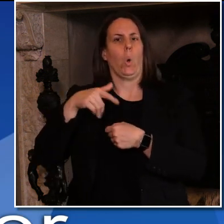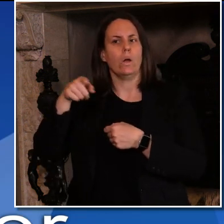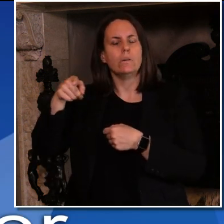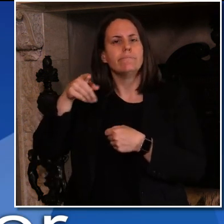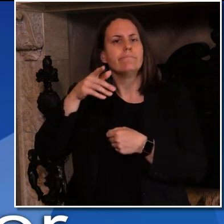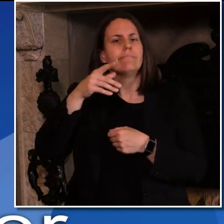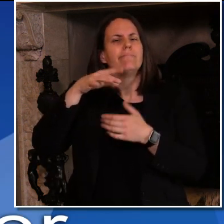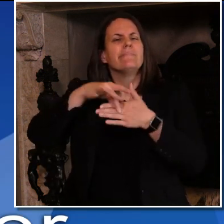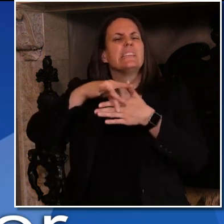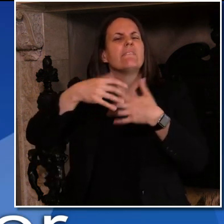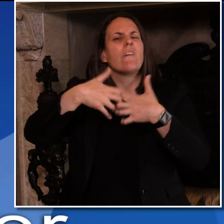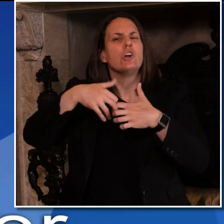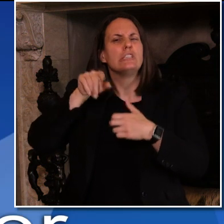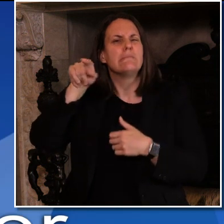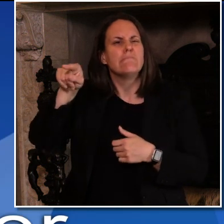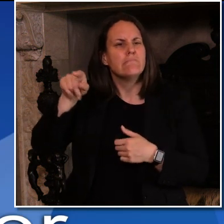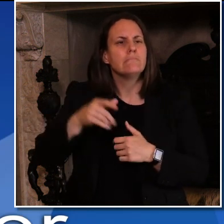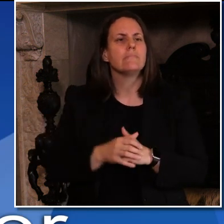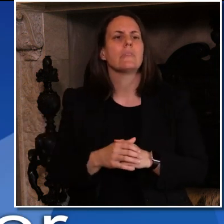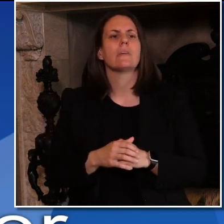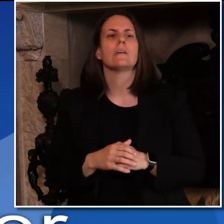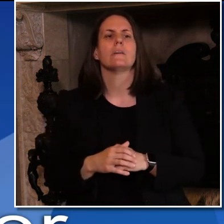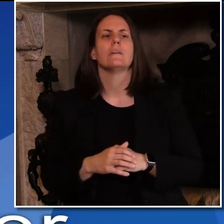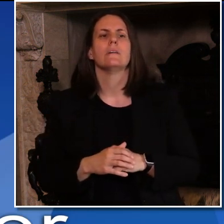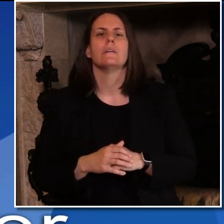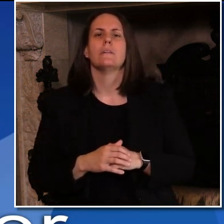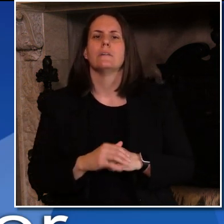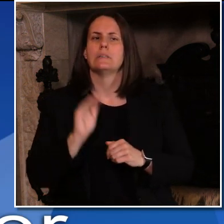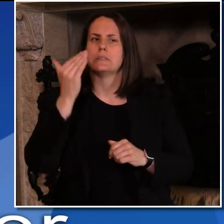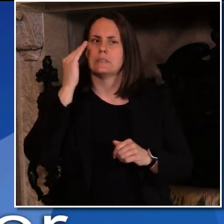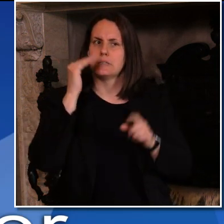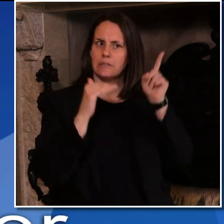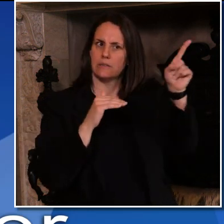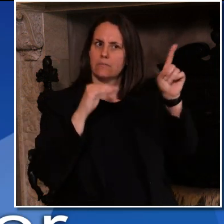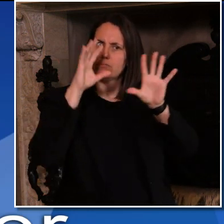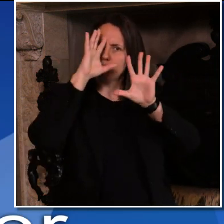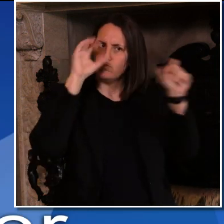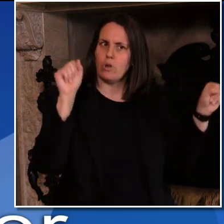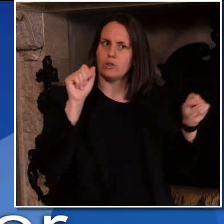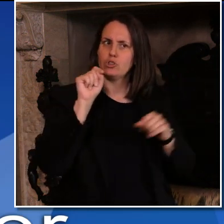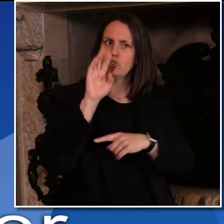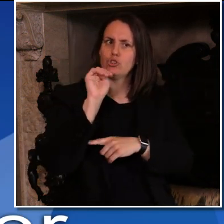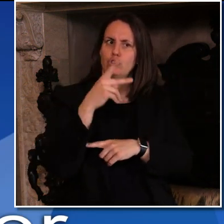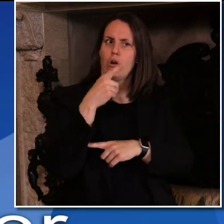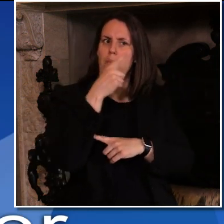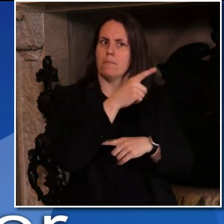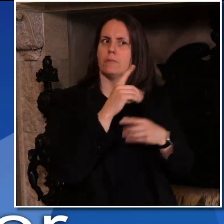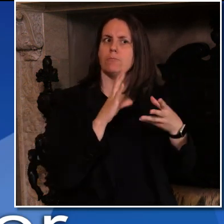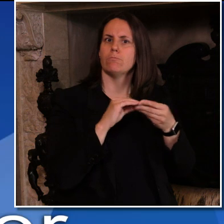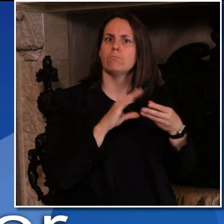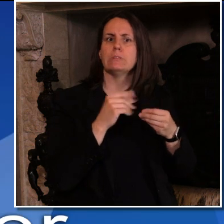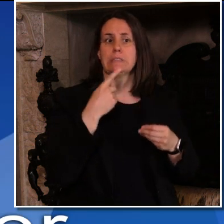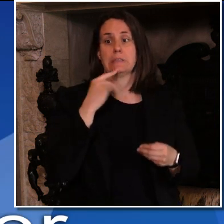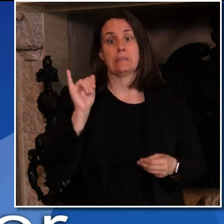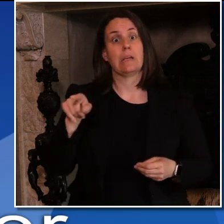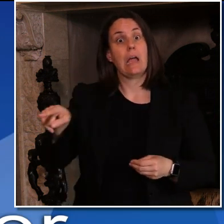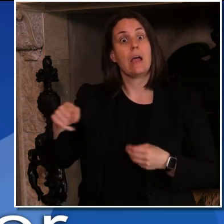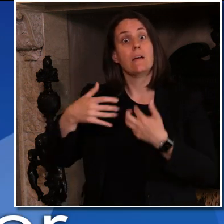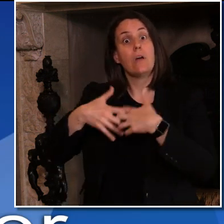And President Trump recently said that those plants are vital to the food supply and that they should remain